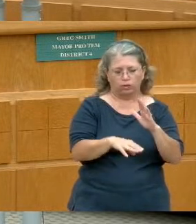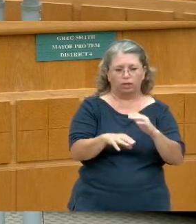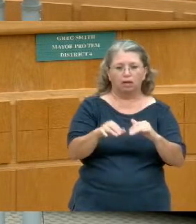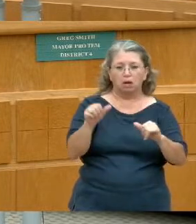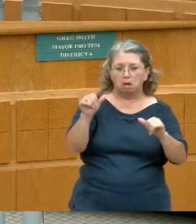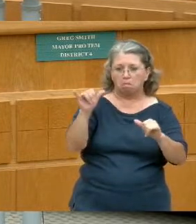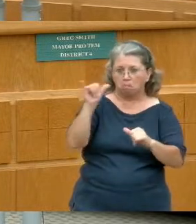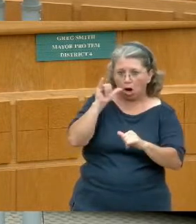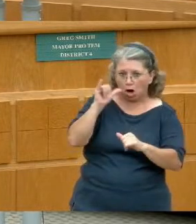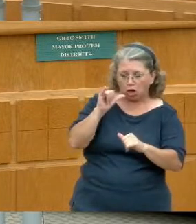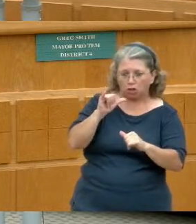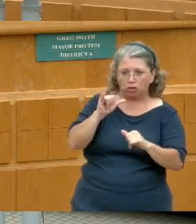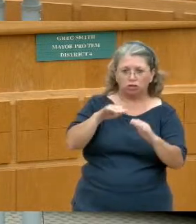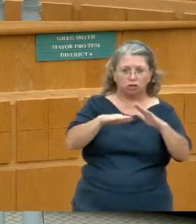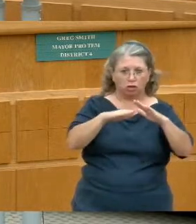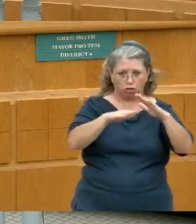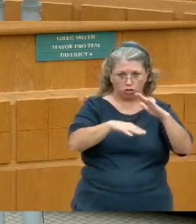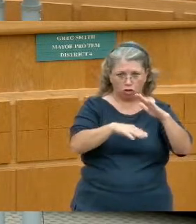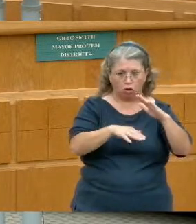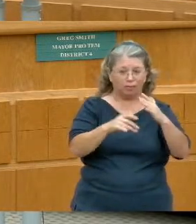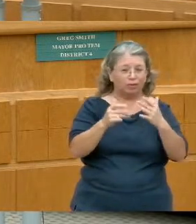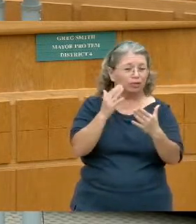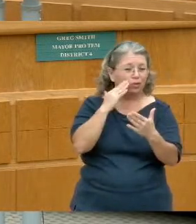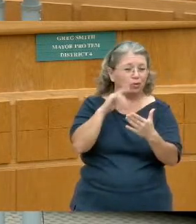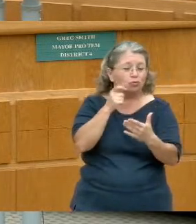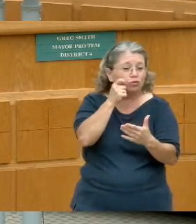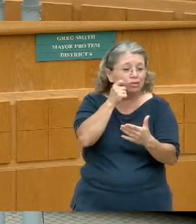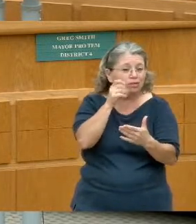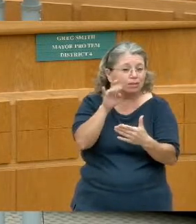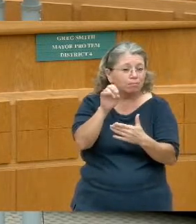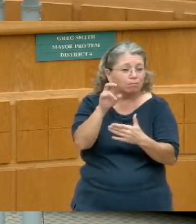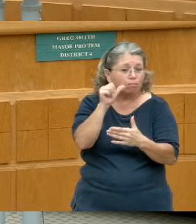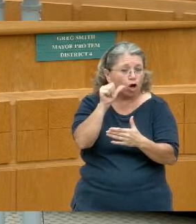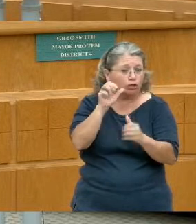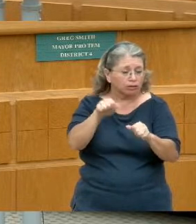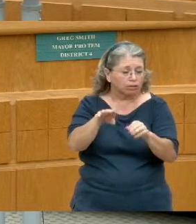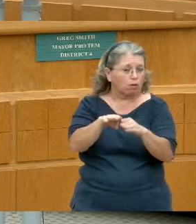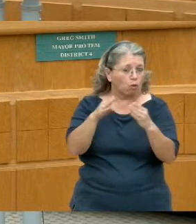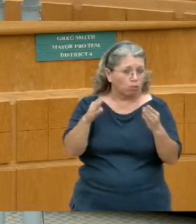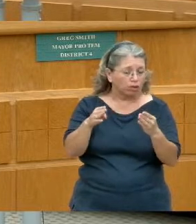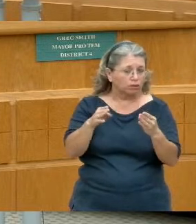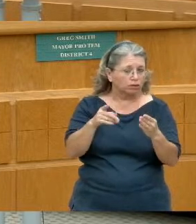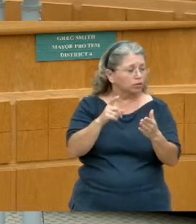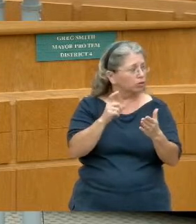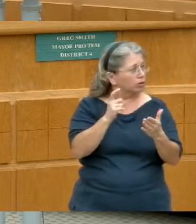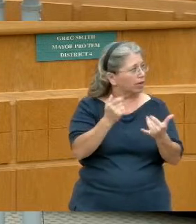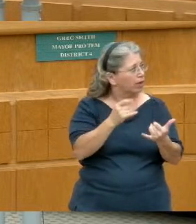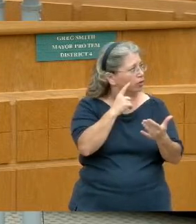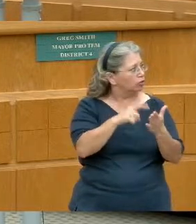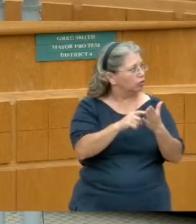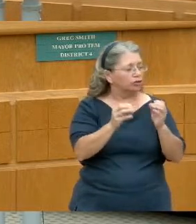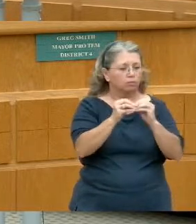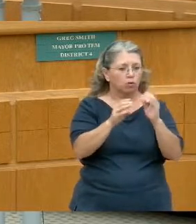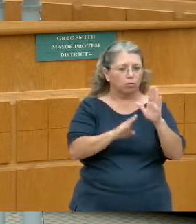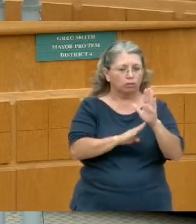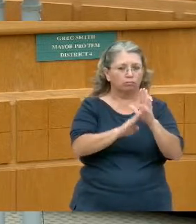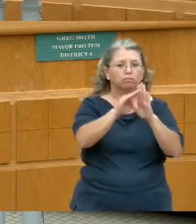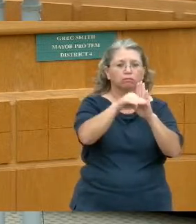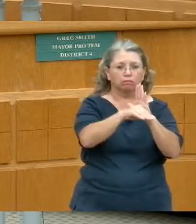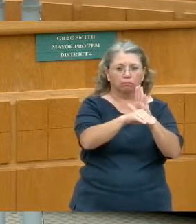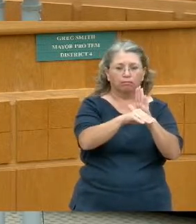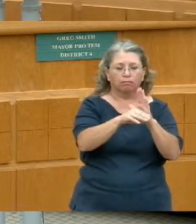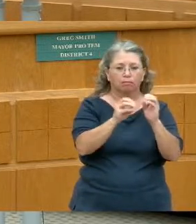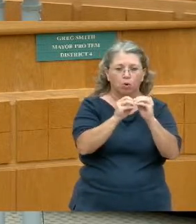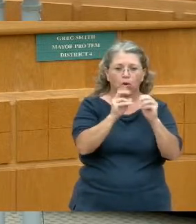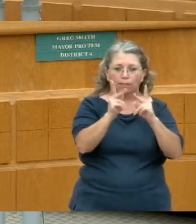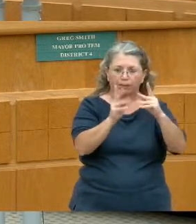pretty low, and then we know that bars opened recently, and now you can see a dramatic upswing in the foot traffic at bars. Restaurants have